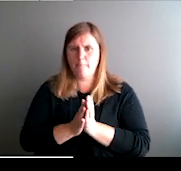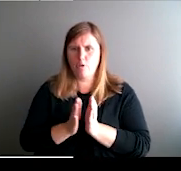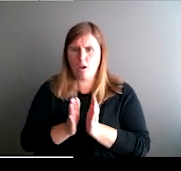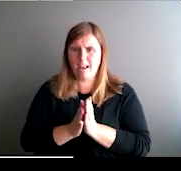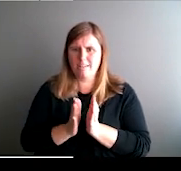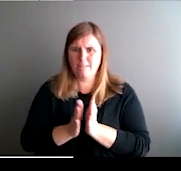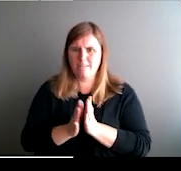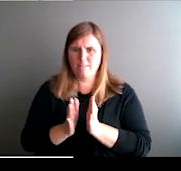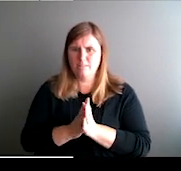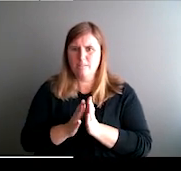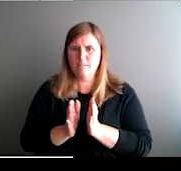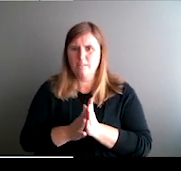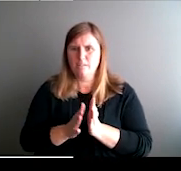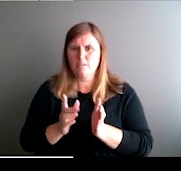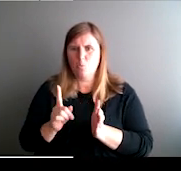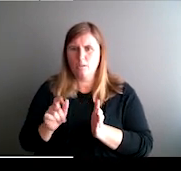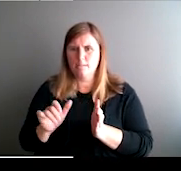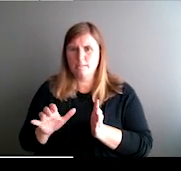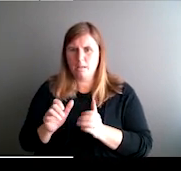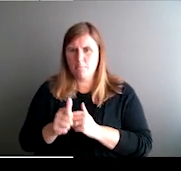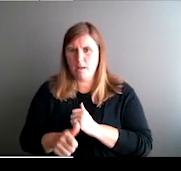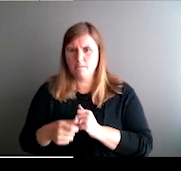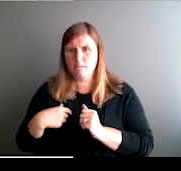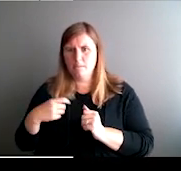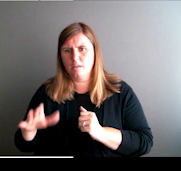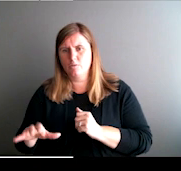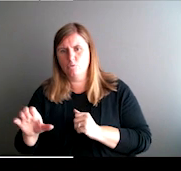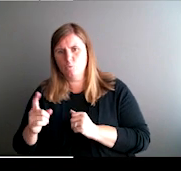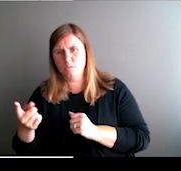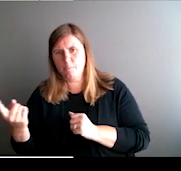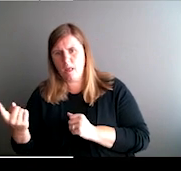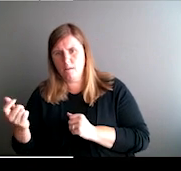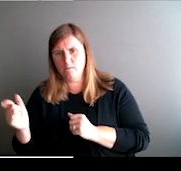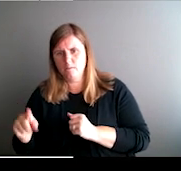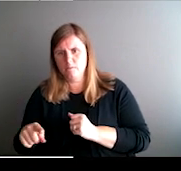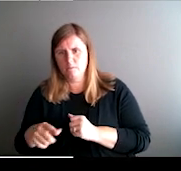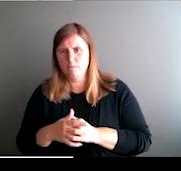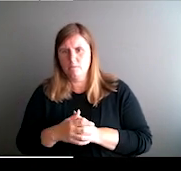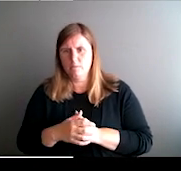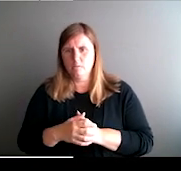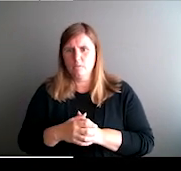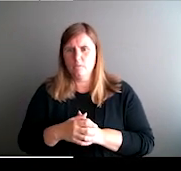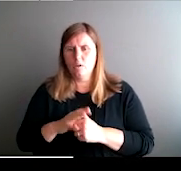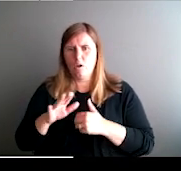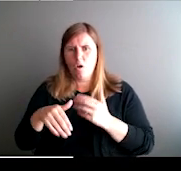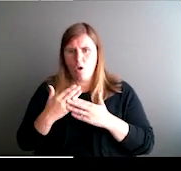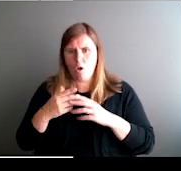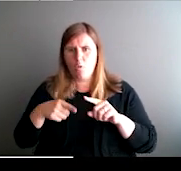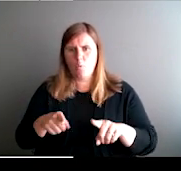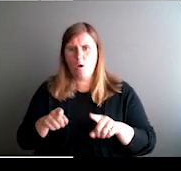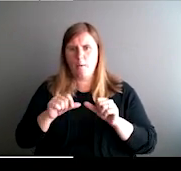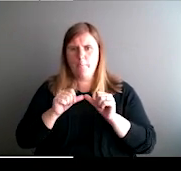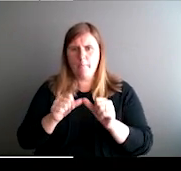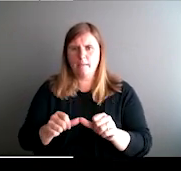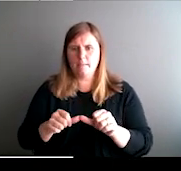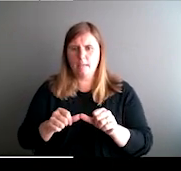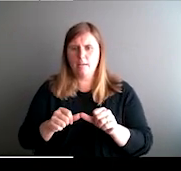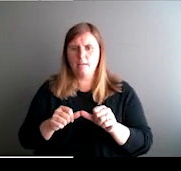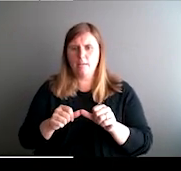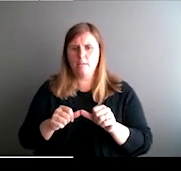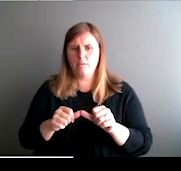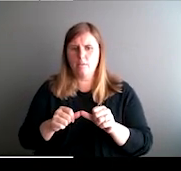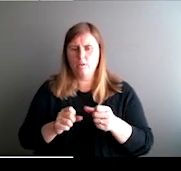And the student clapped their hands. 1 second goes by, I asked them to do something else. All the while maintaining